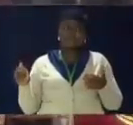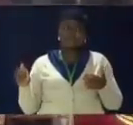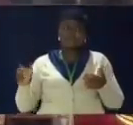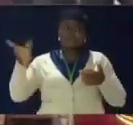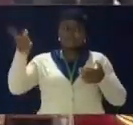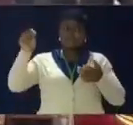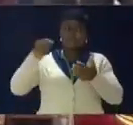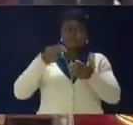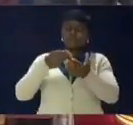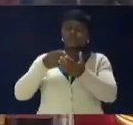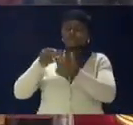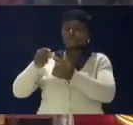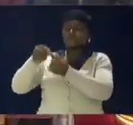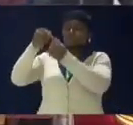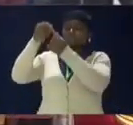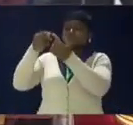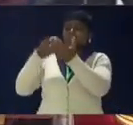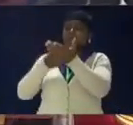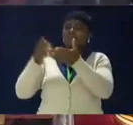special Holy Ghost service is over.